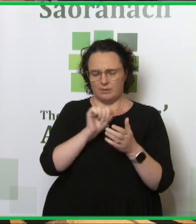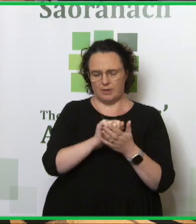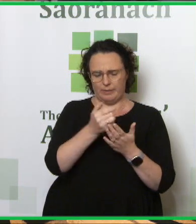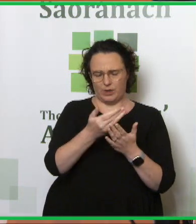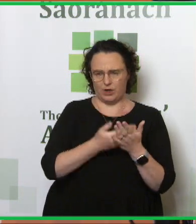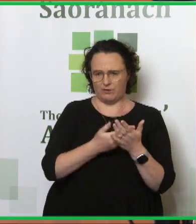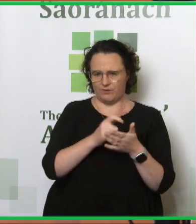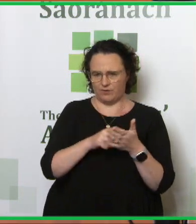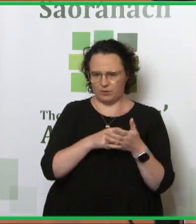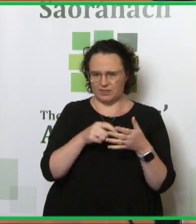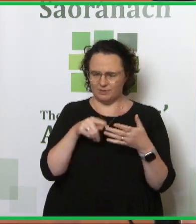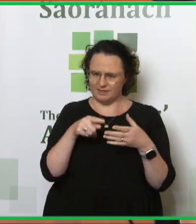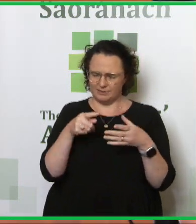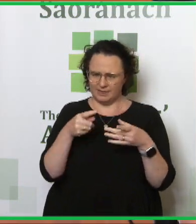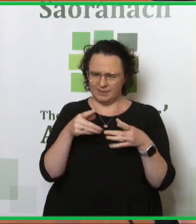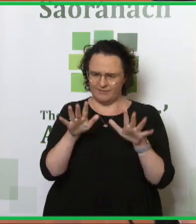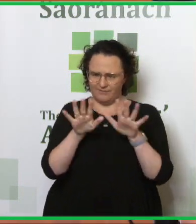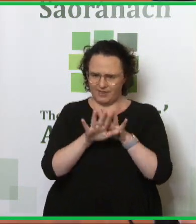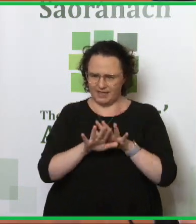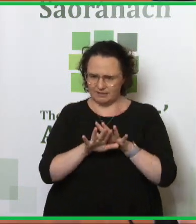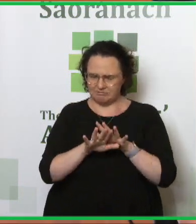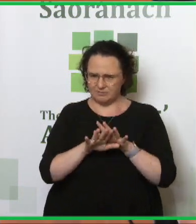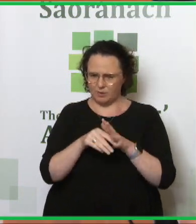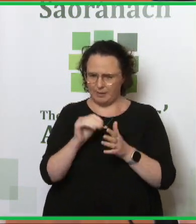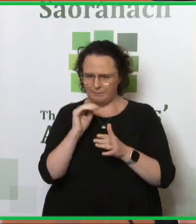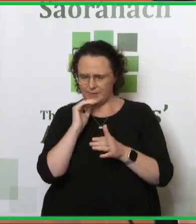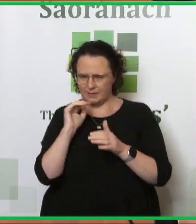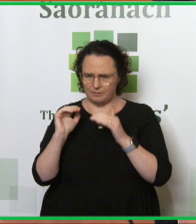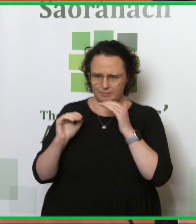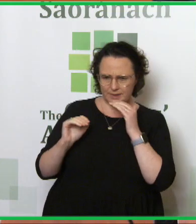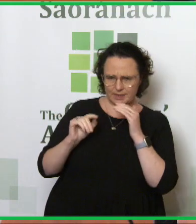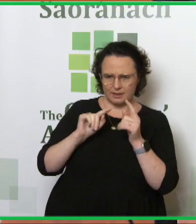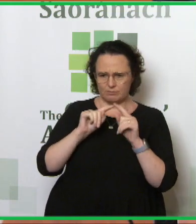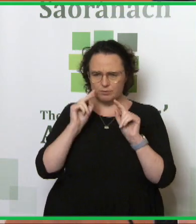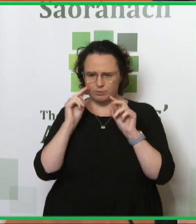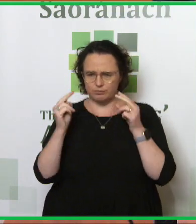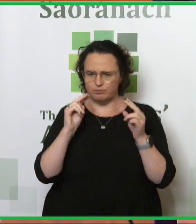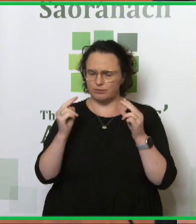to interpretation. And my concern would be that if we present these